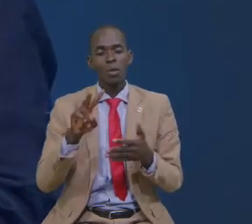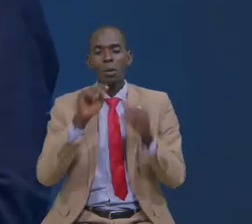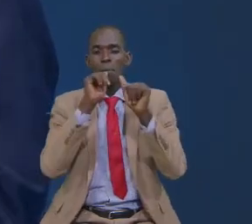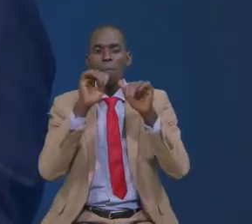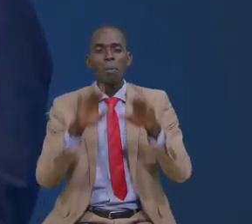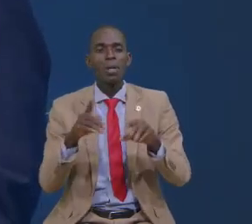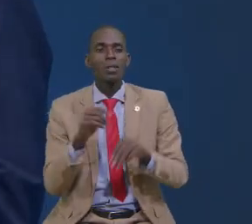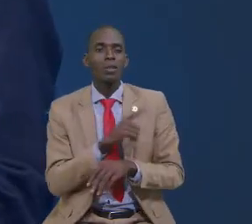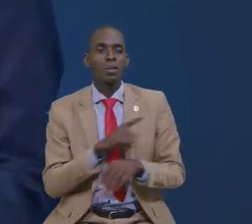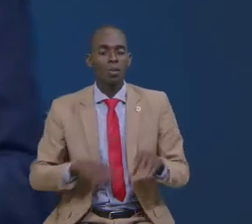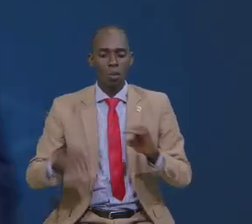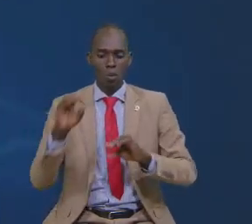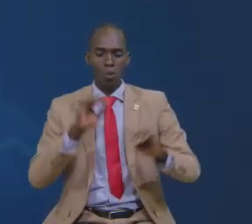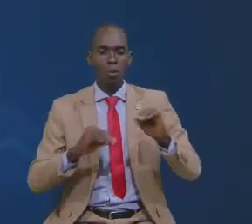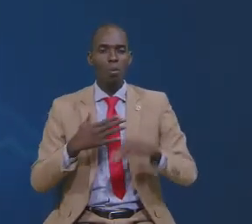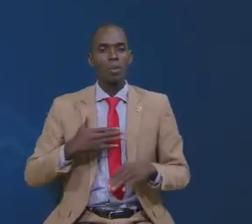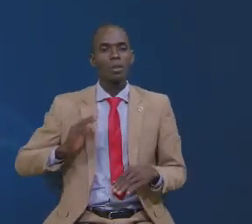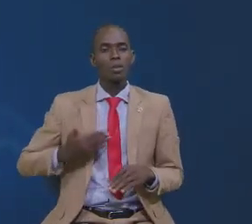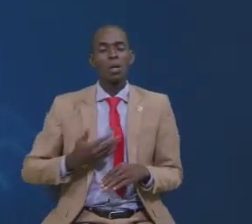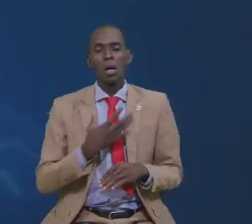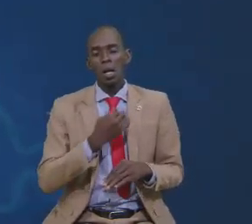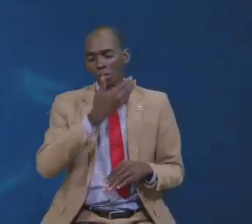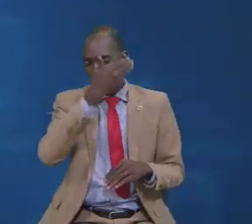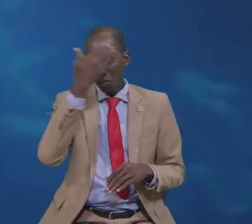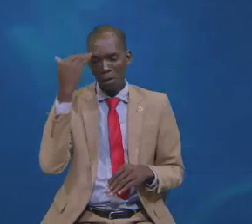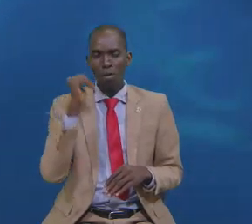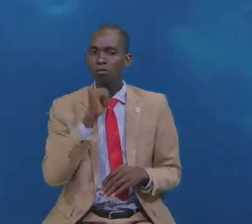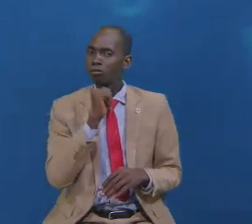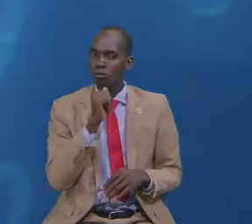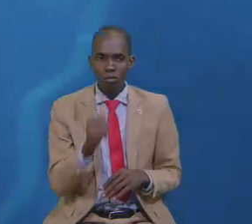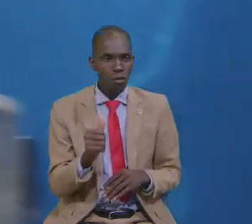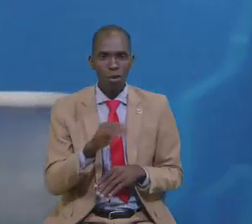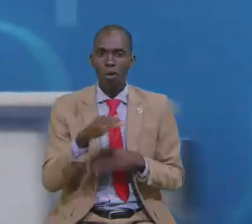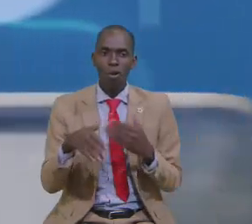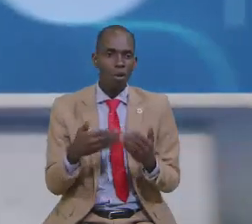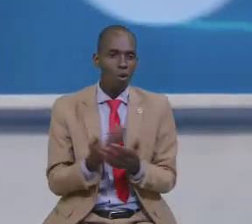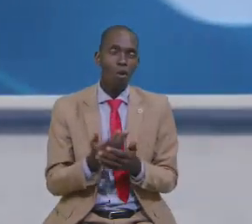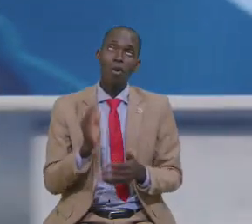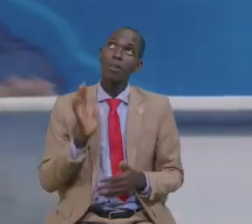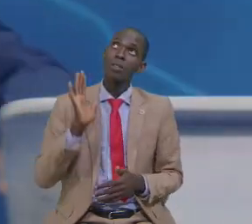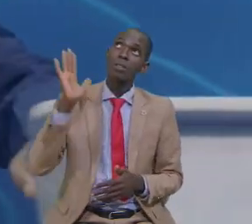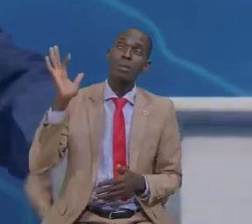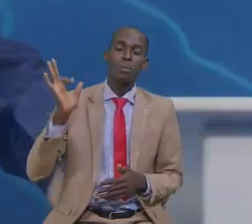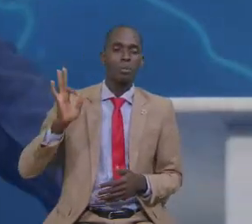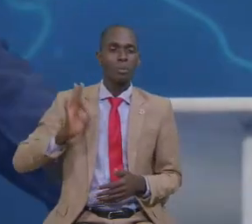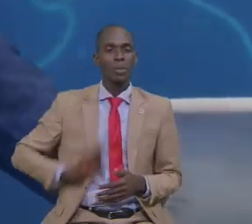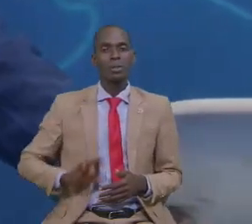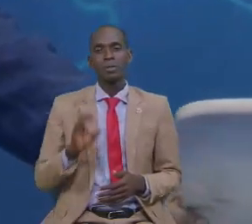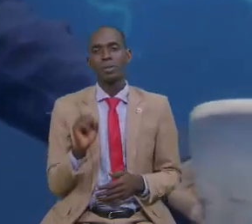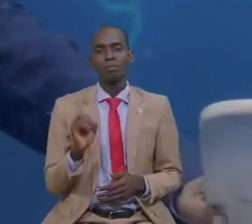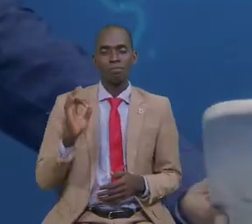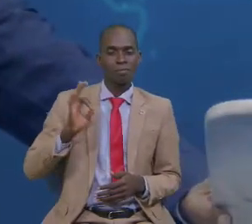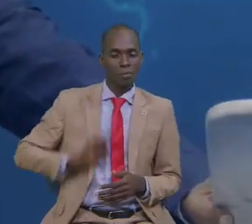Lord O my soul and forget not all his benefits benefits